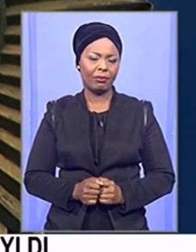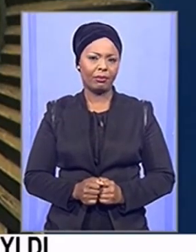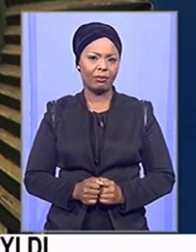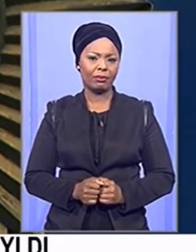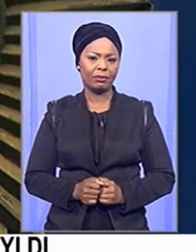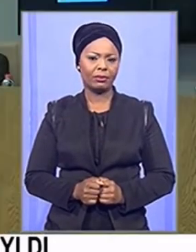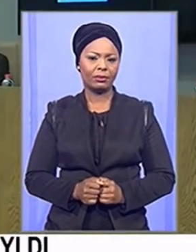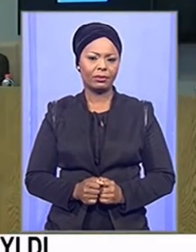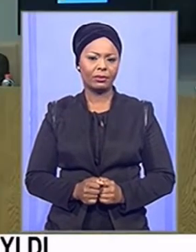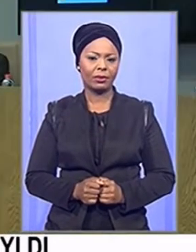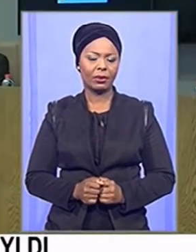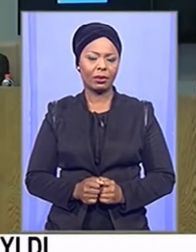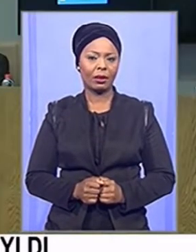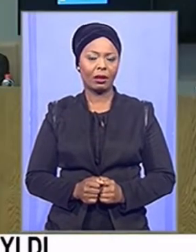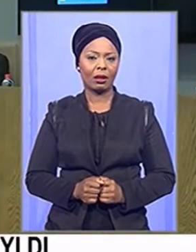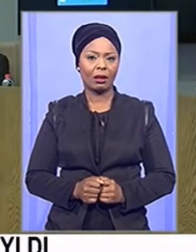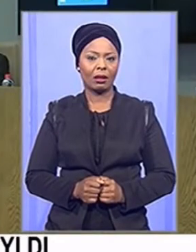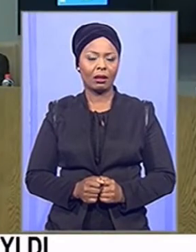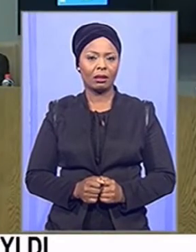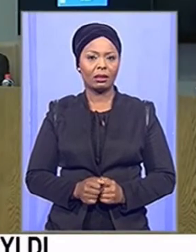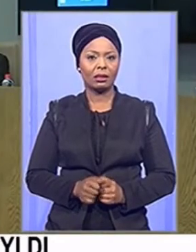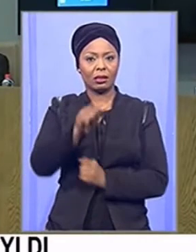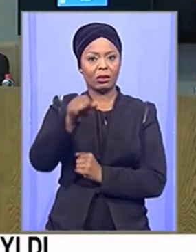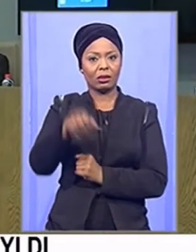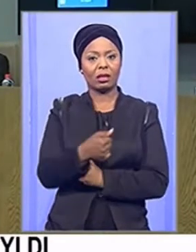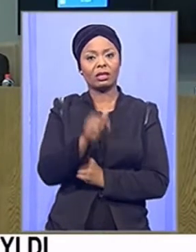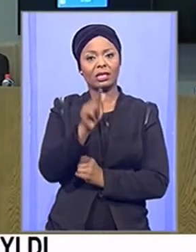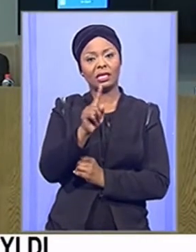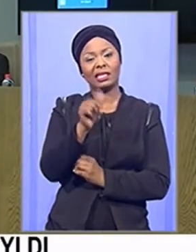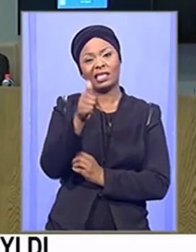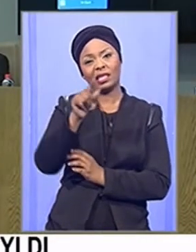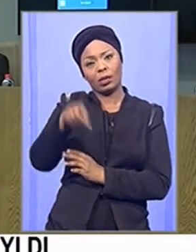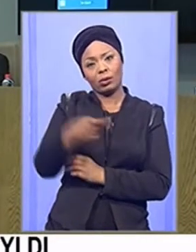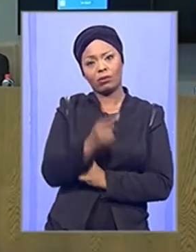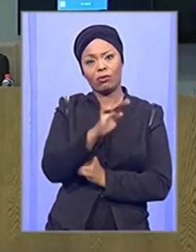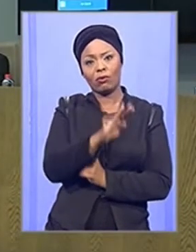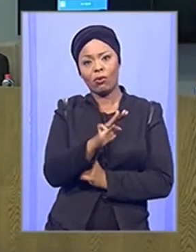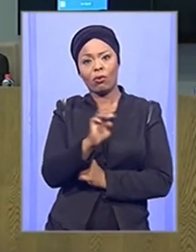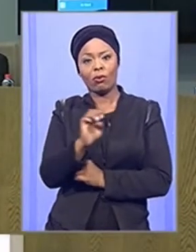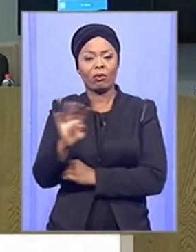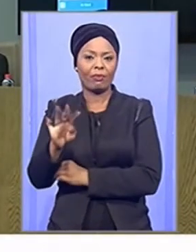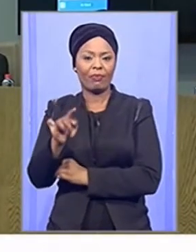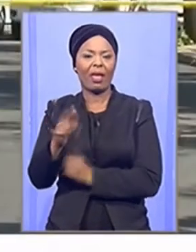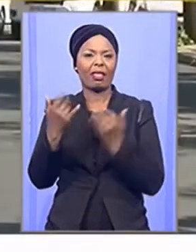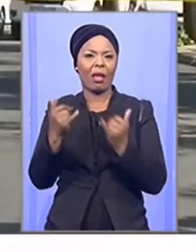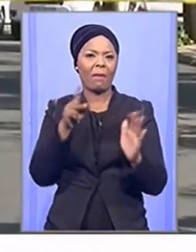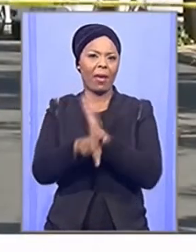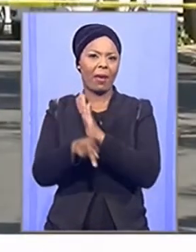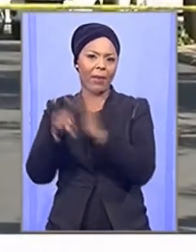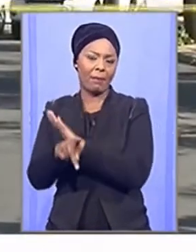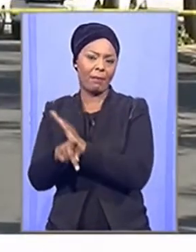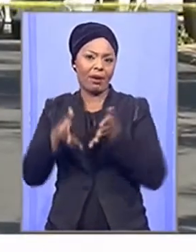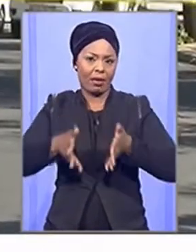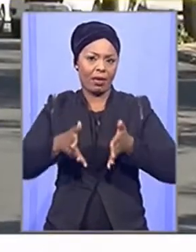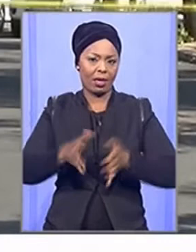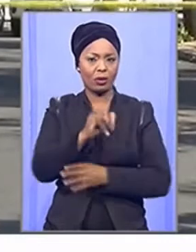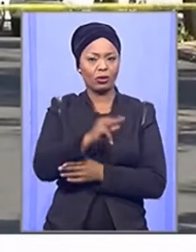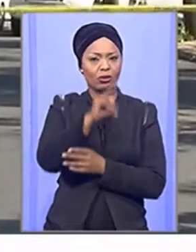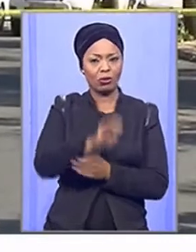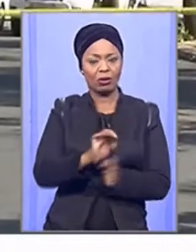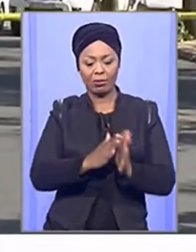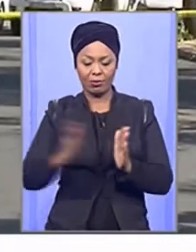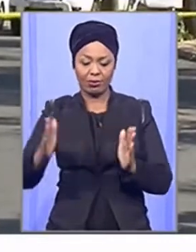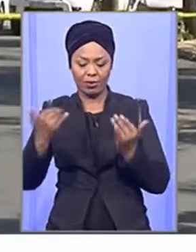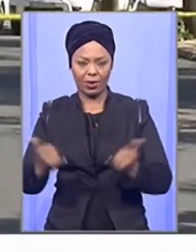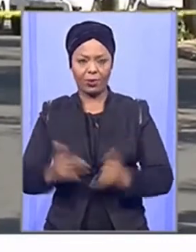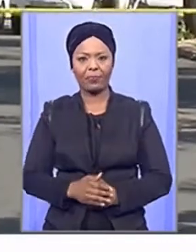tse tshela makgolo 424 ba bolailwe magareng ga Aprele le June lenyaga. Setšhe sa maphodisa sa Umlaas le ka